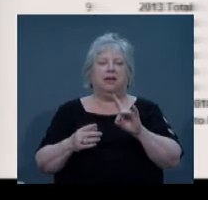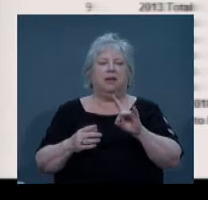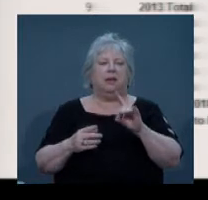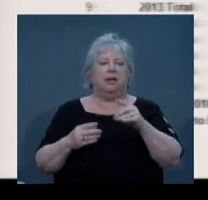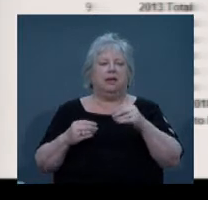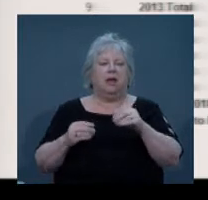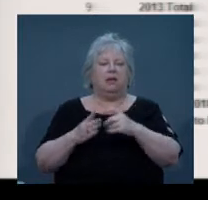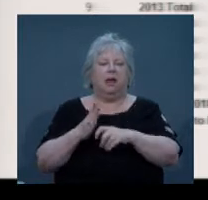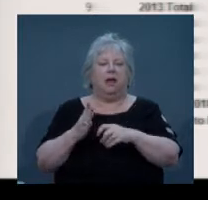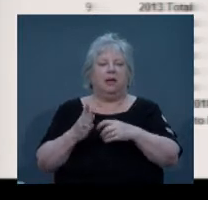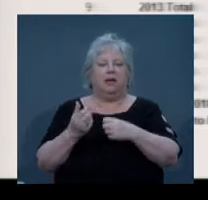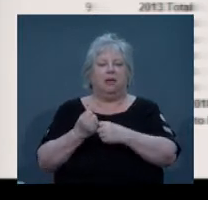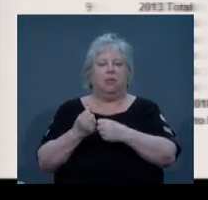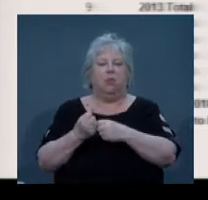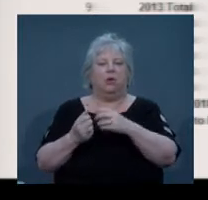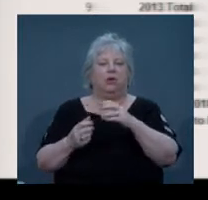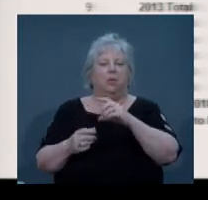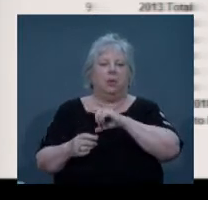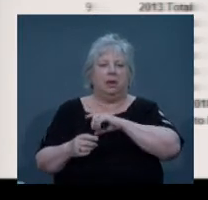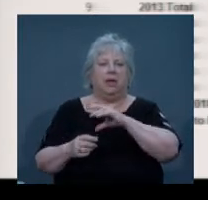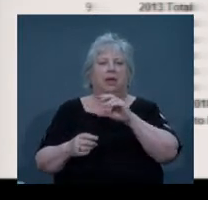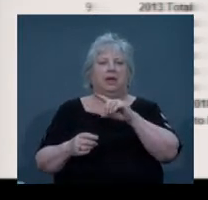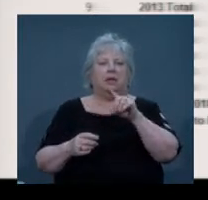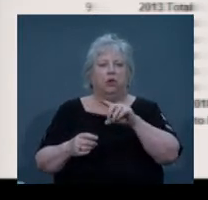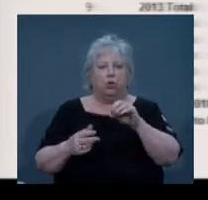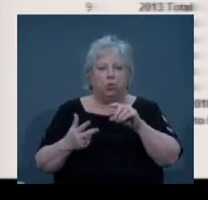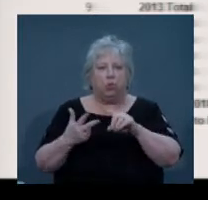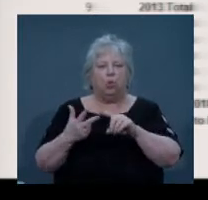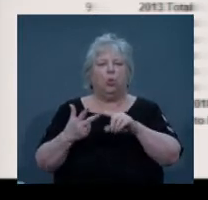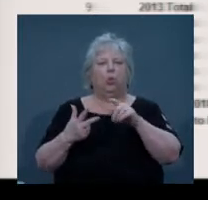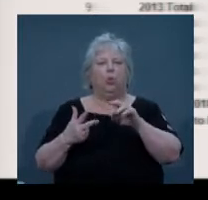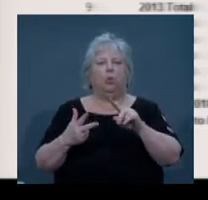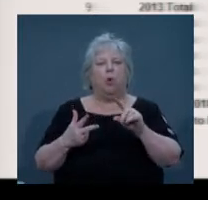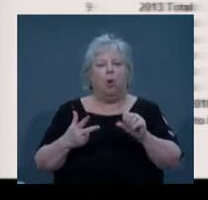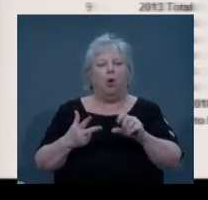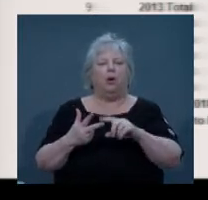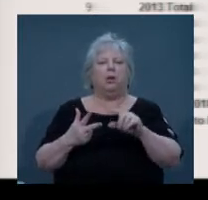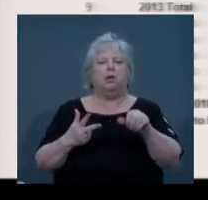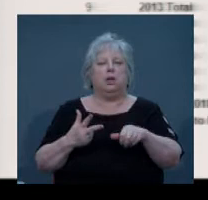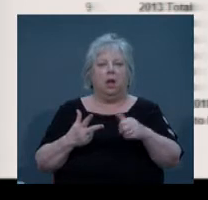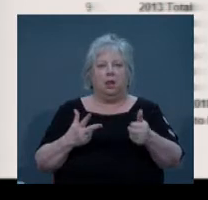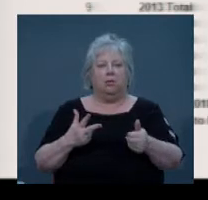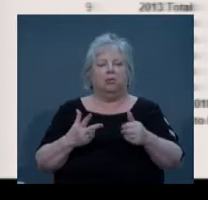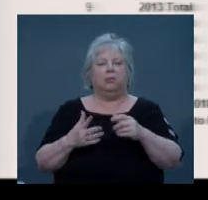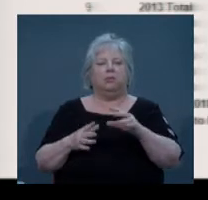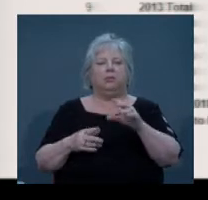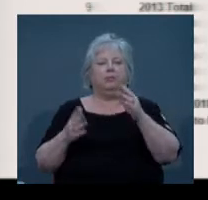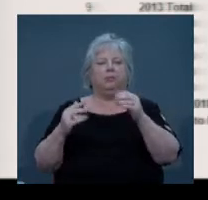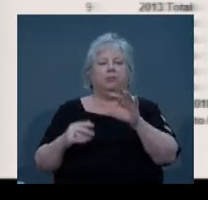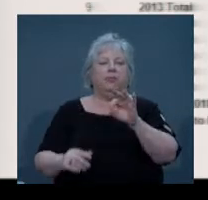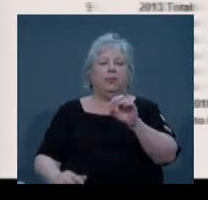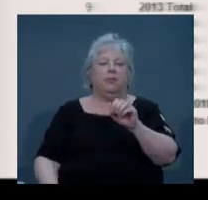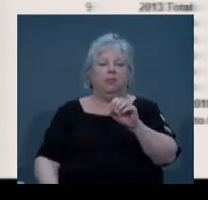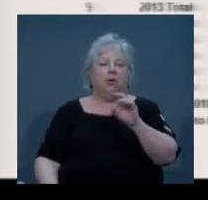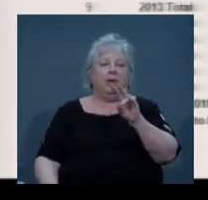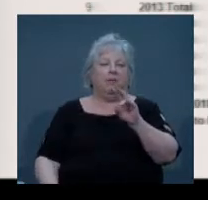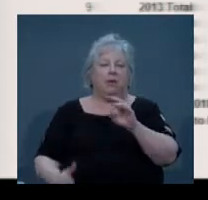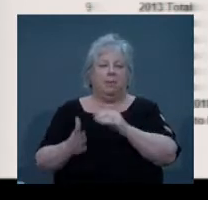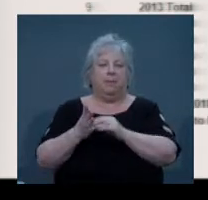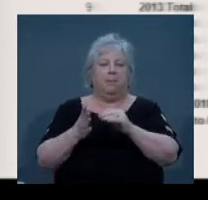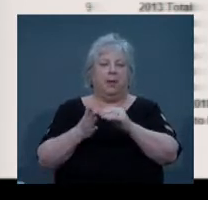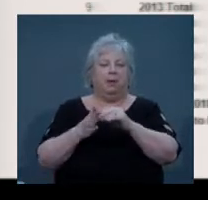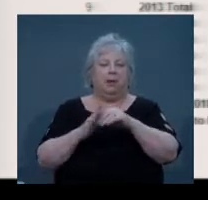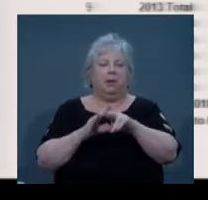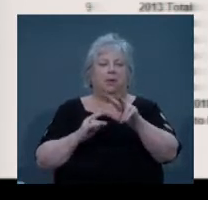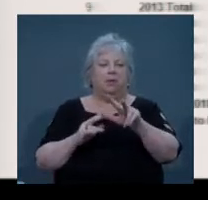the police and zoo and parks and all the different operating initiatives. 9.7 million in the 3/8